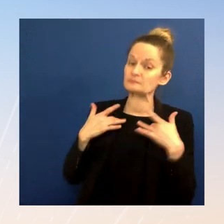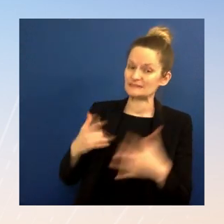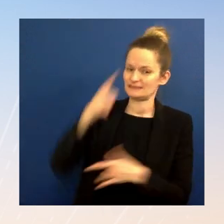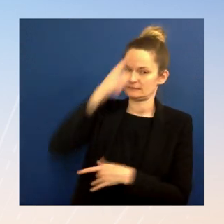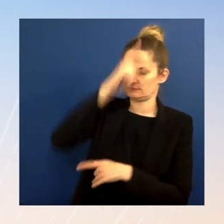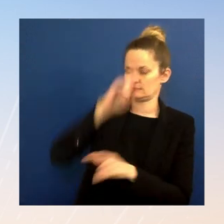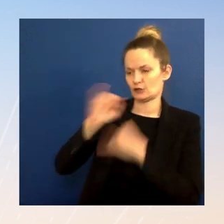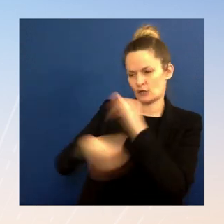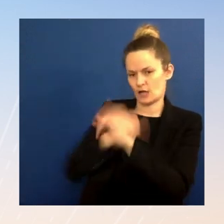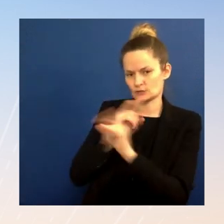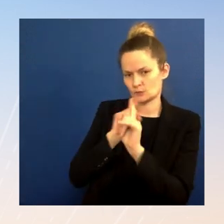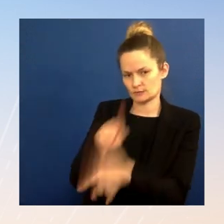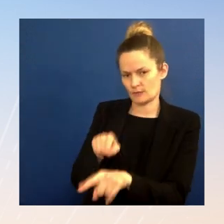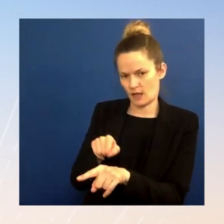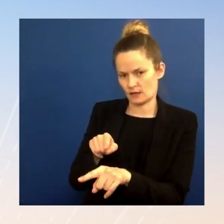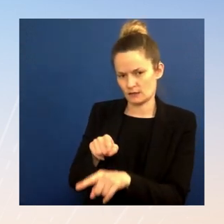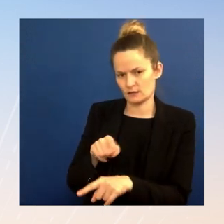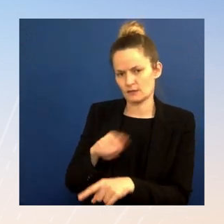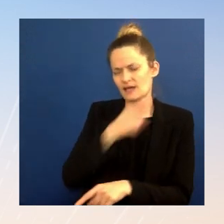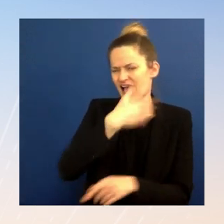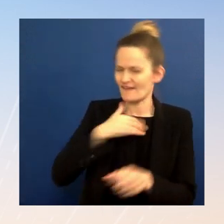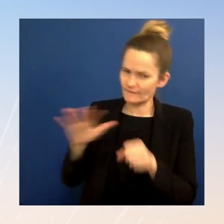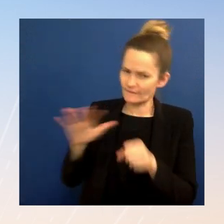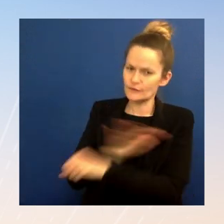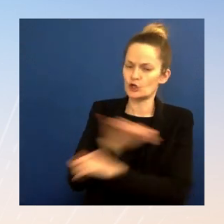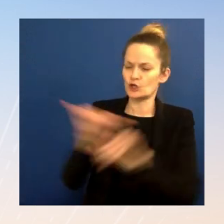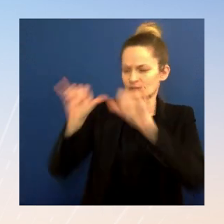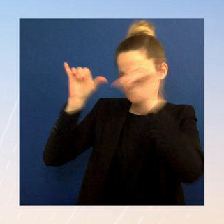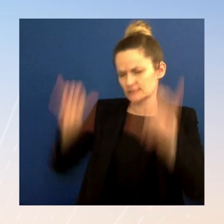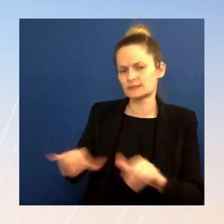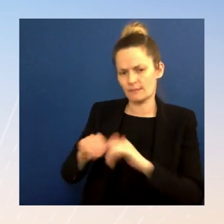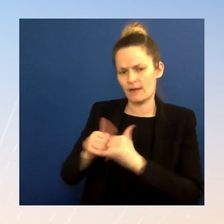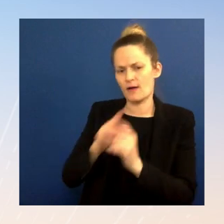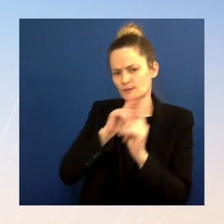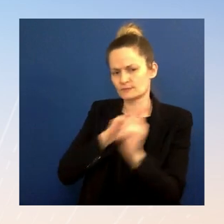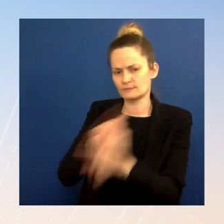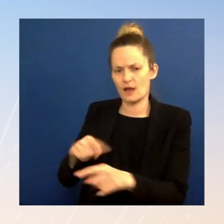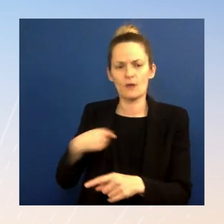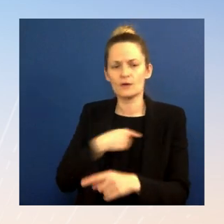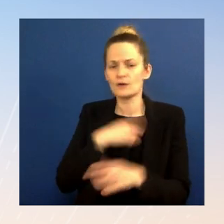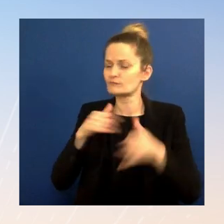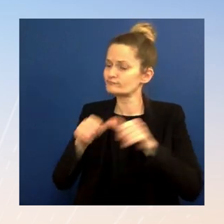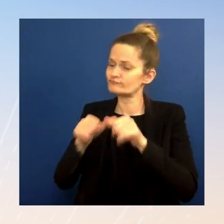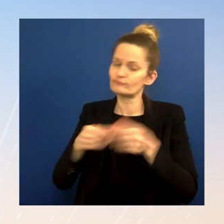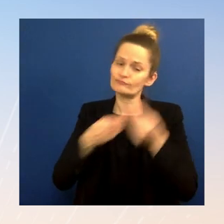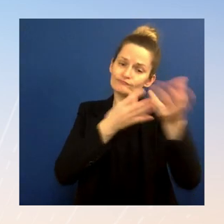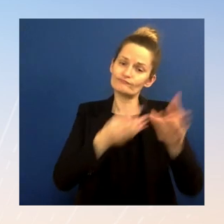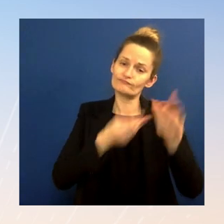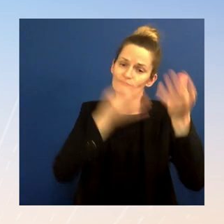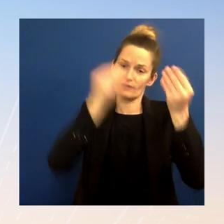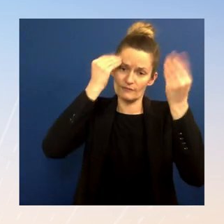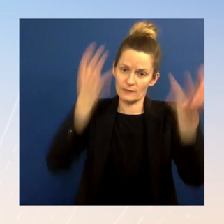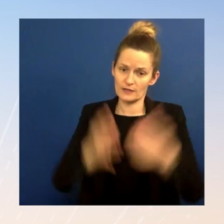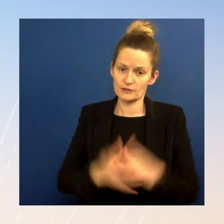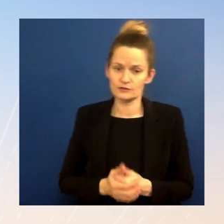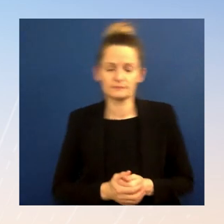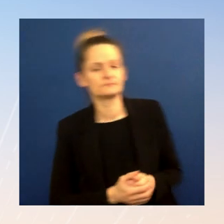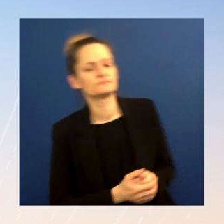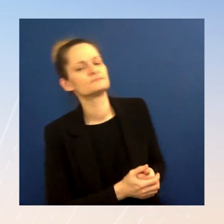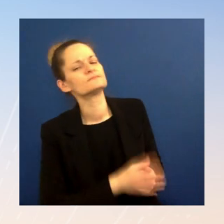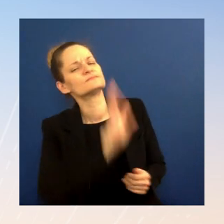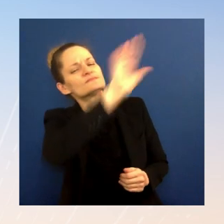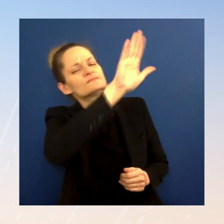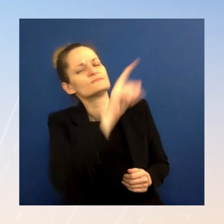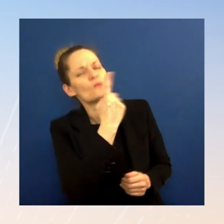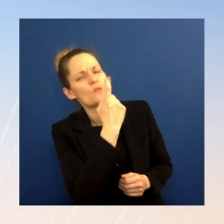So we will continue to provide data and information to that process. I have one more question on behalf of a colleague. There are growing calls from civil rights advocates and